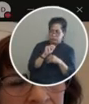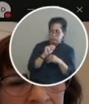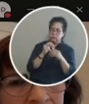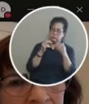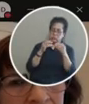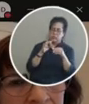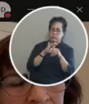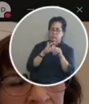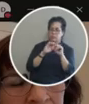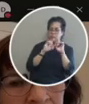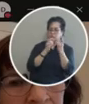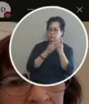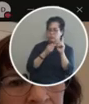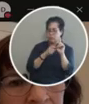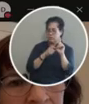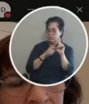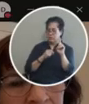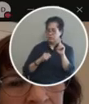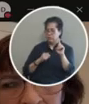Representative Schwartzbein.